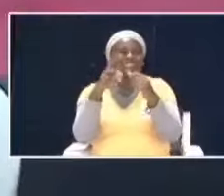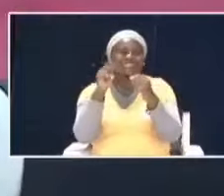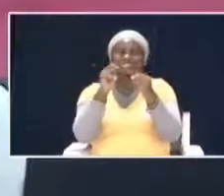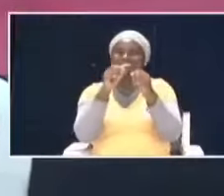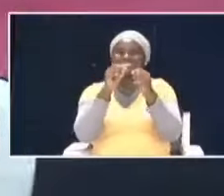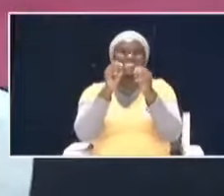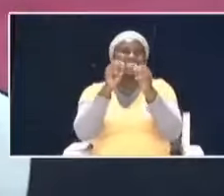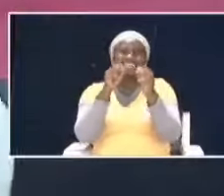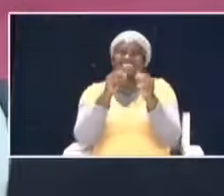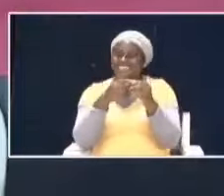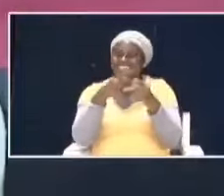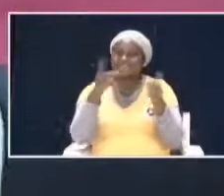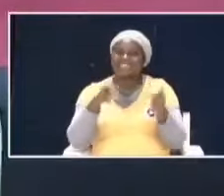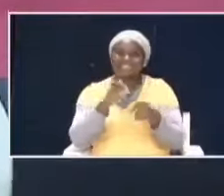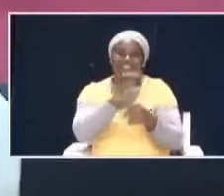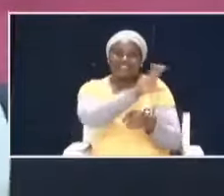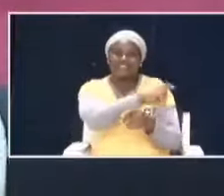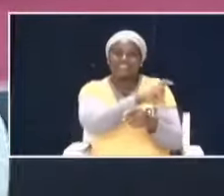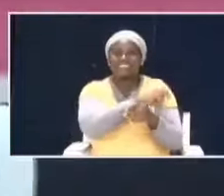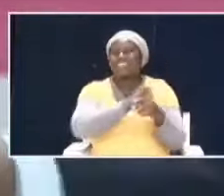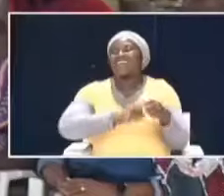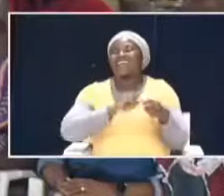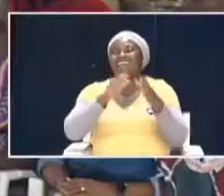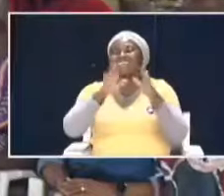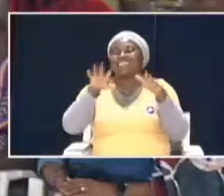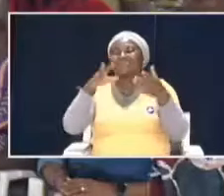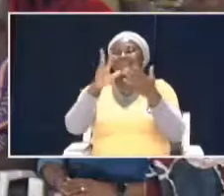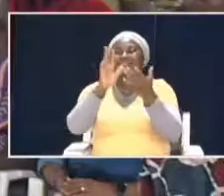return all glory unto God. Amen.